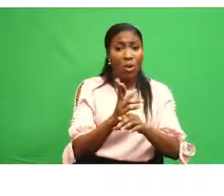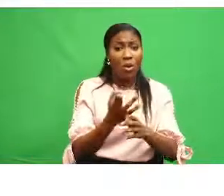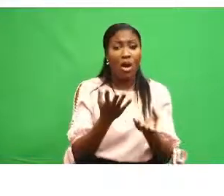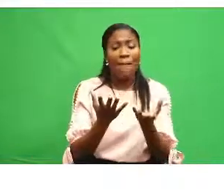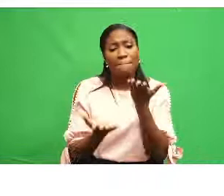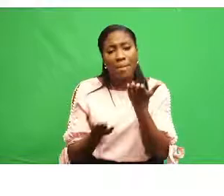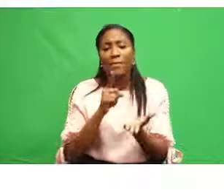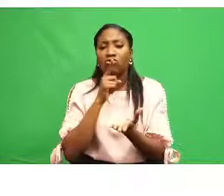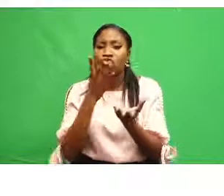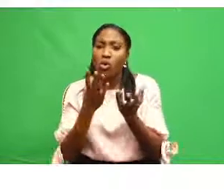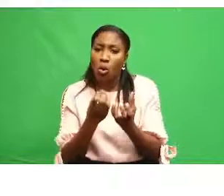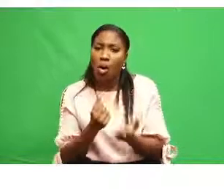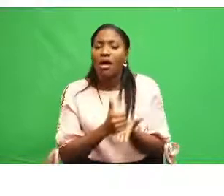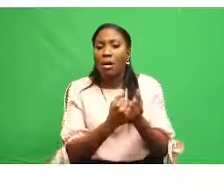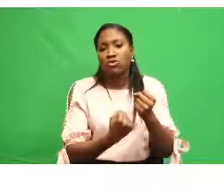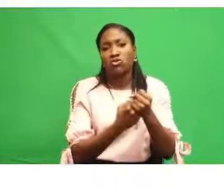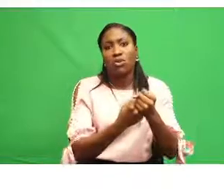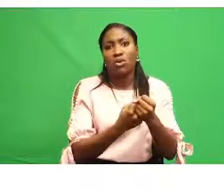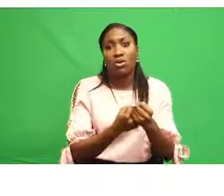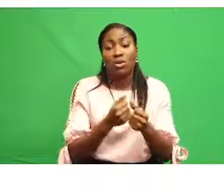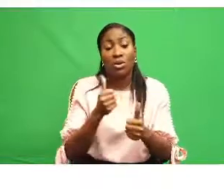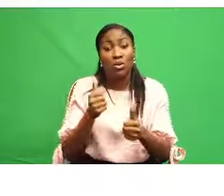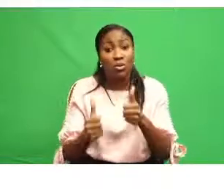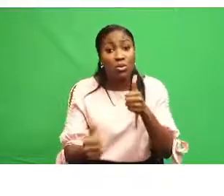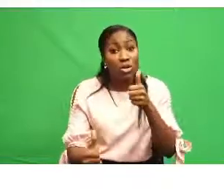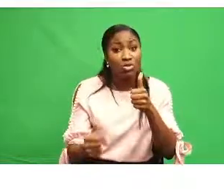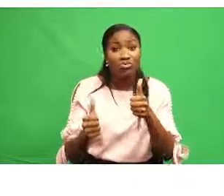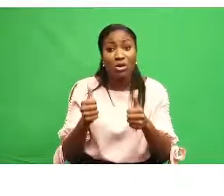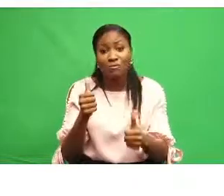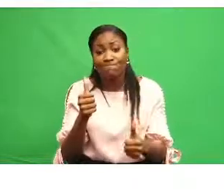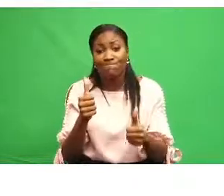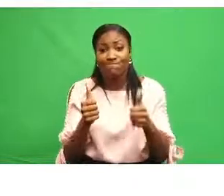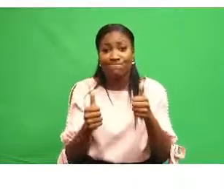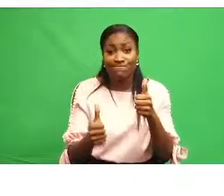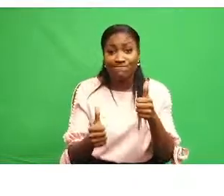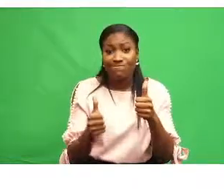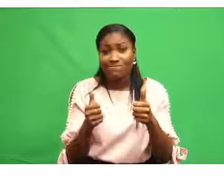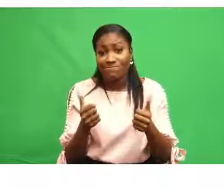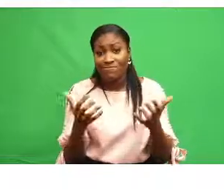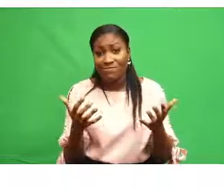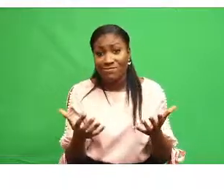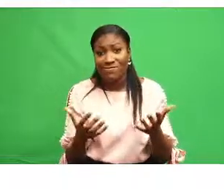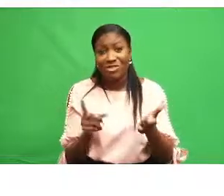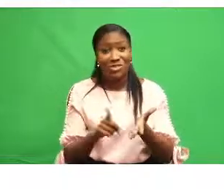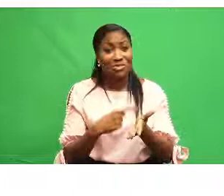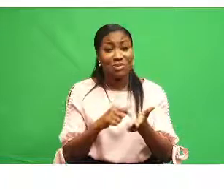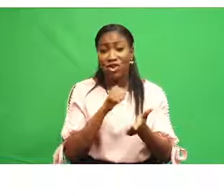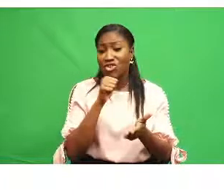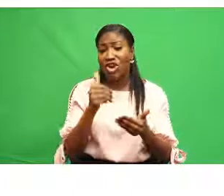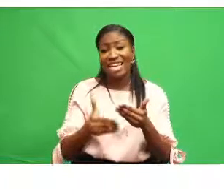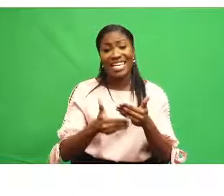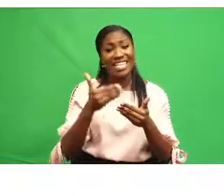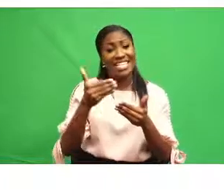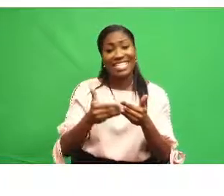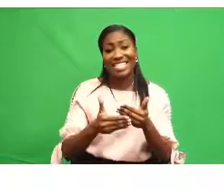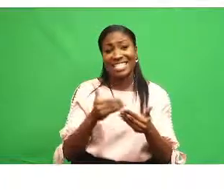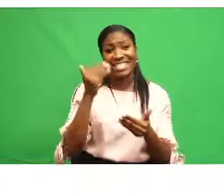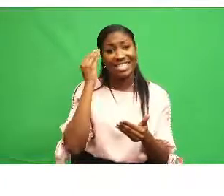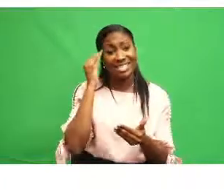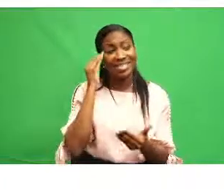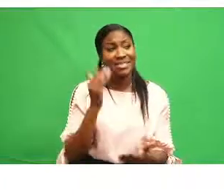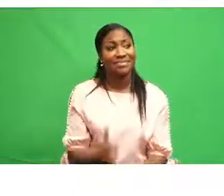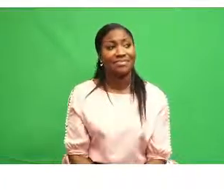that you could look at or you try to find the answers to, but the answers are not easy. All right?